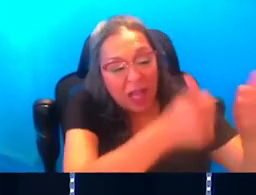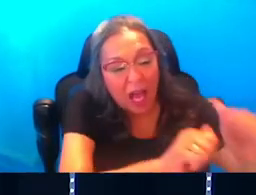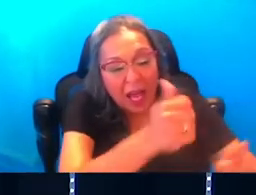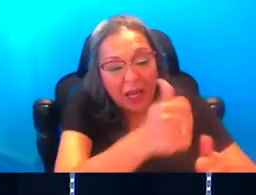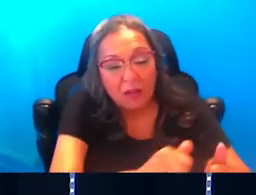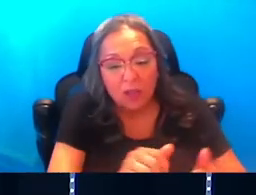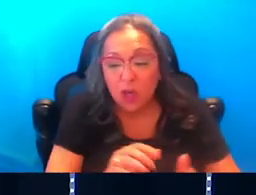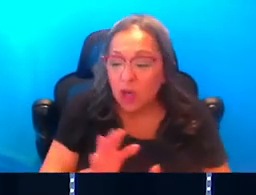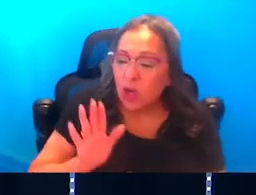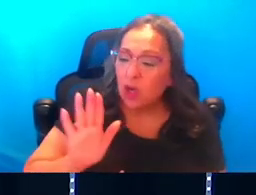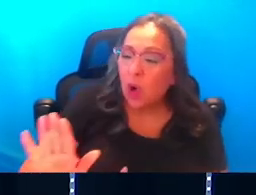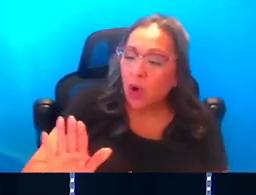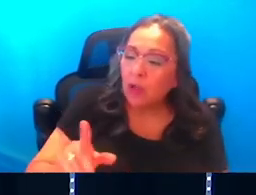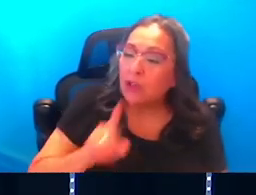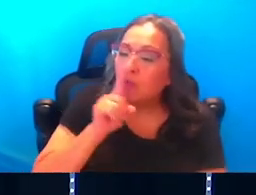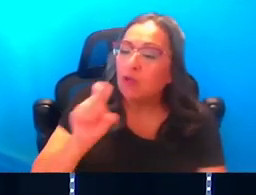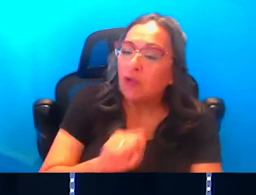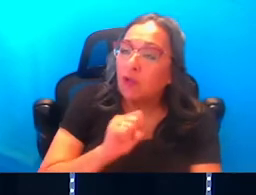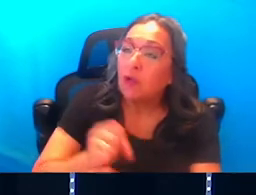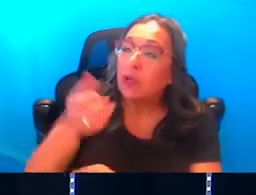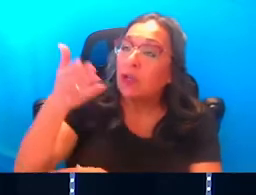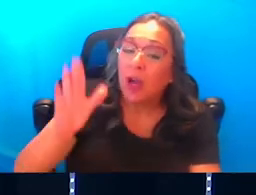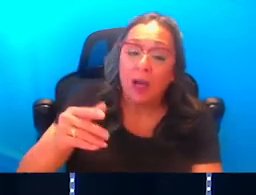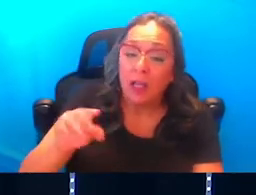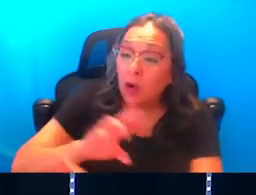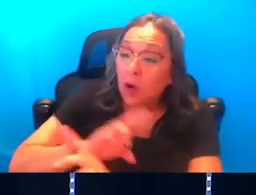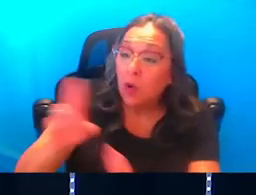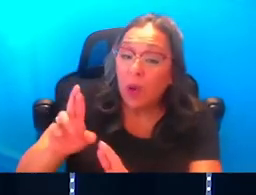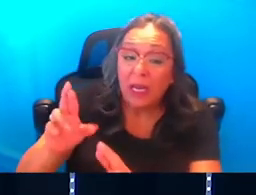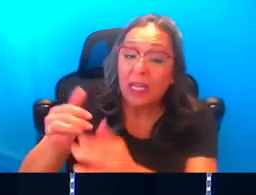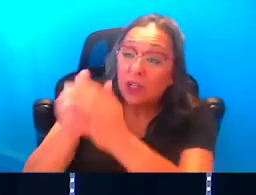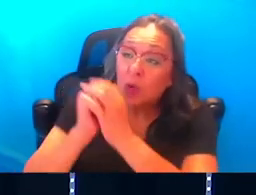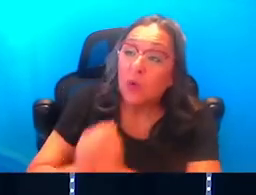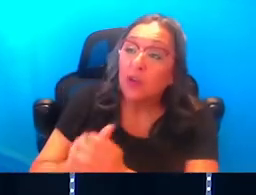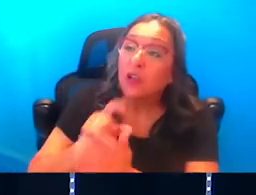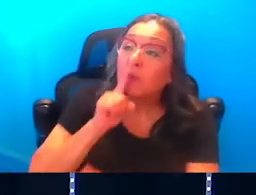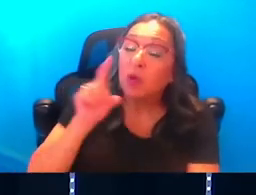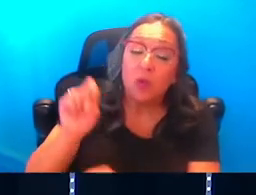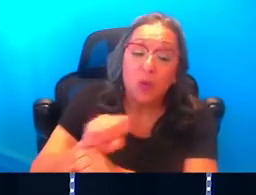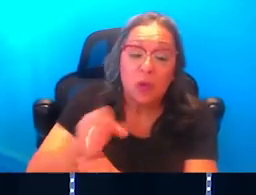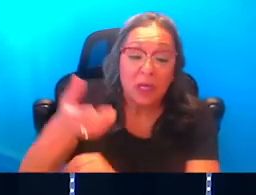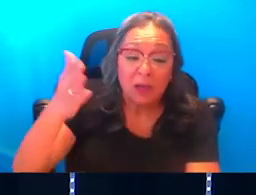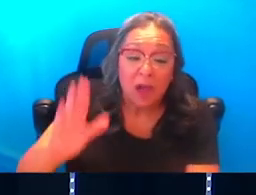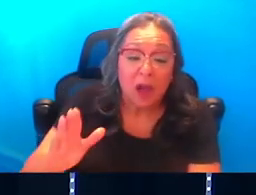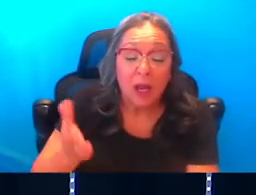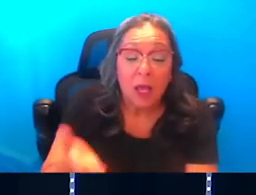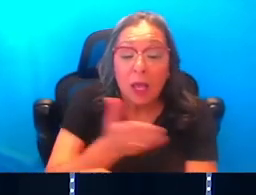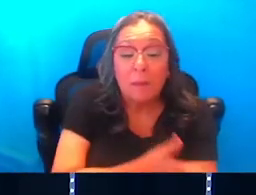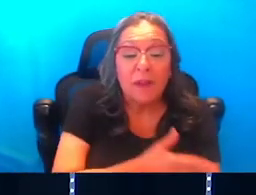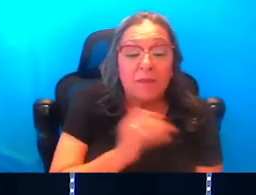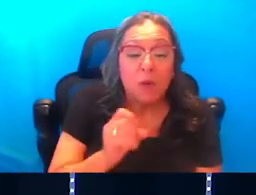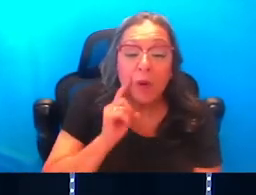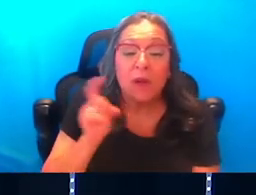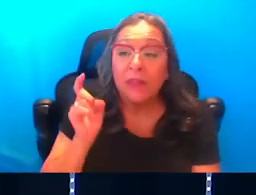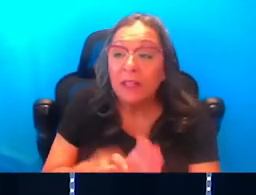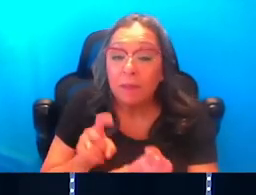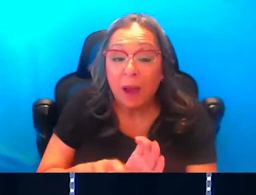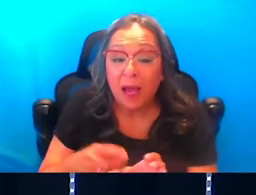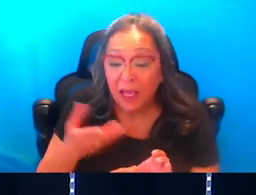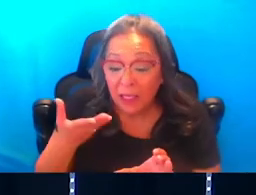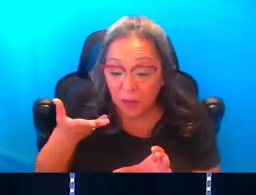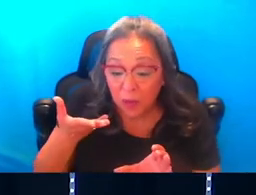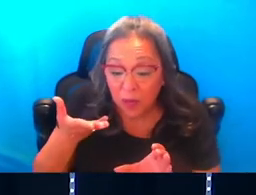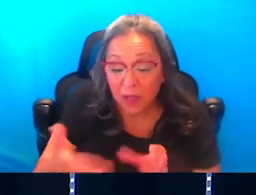real God, and I was ready to worship the real God. Before the soldiers ever arrived, the spies ever arrived at her house, she was already there with